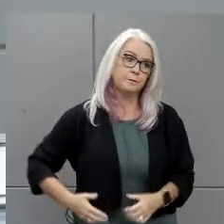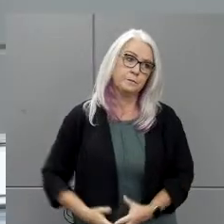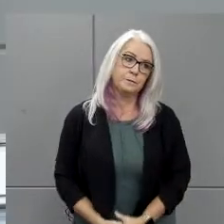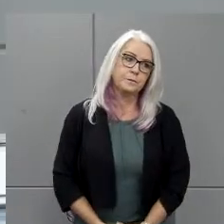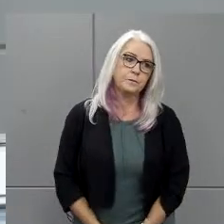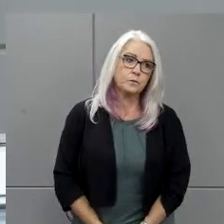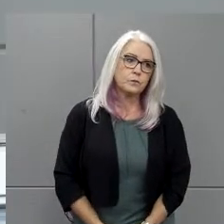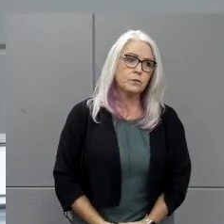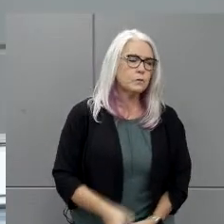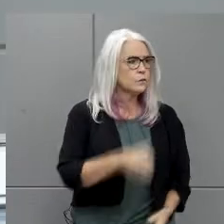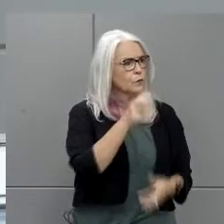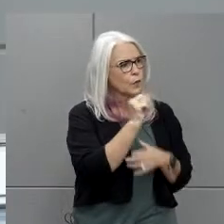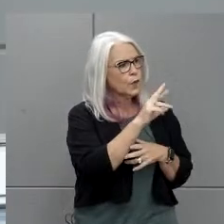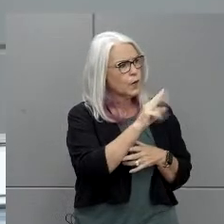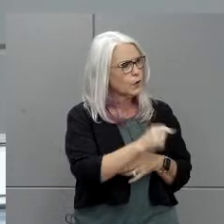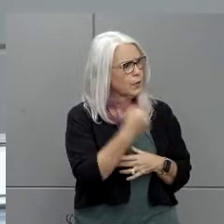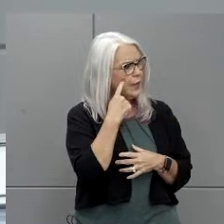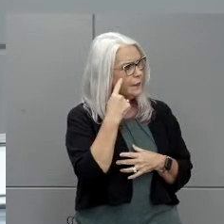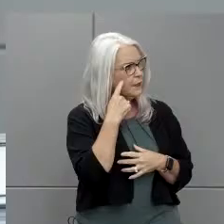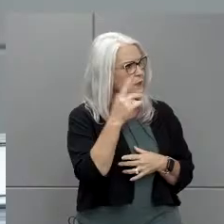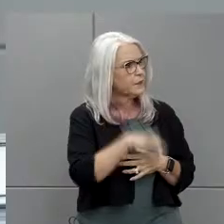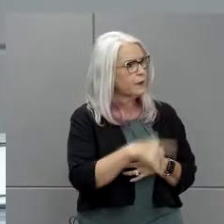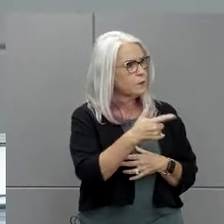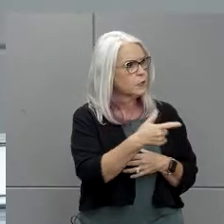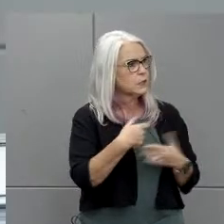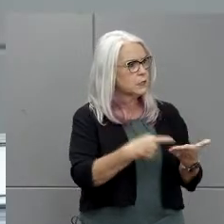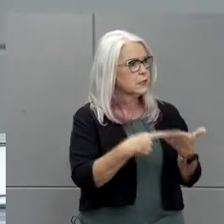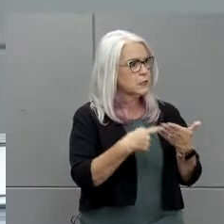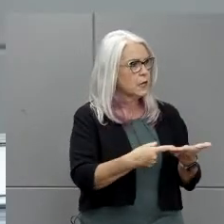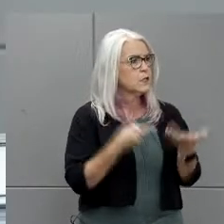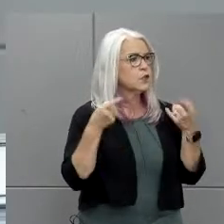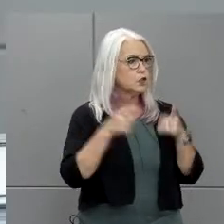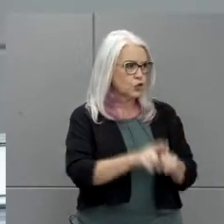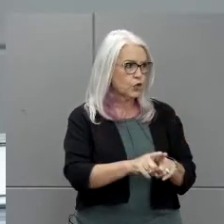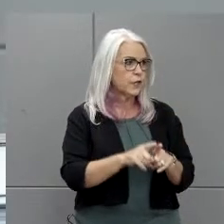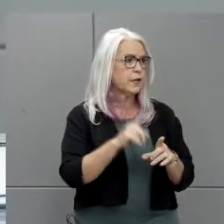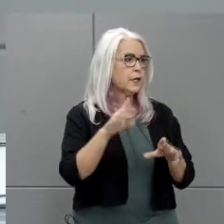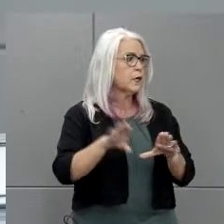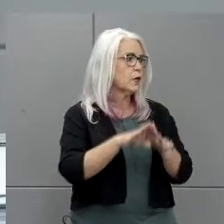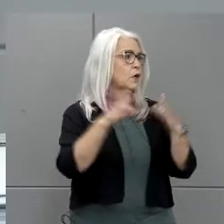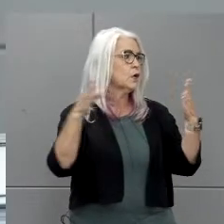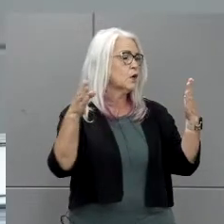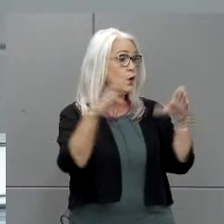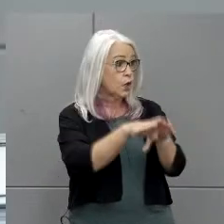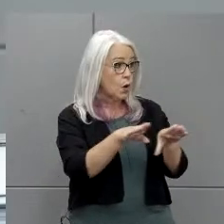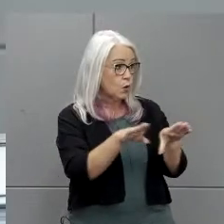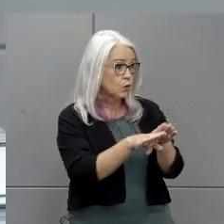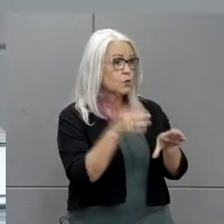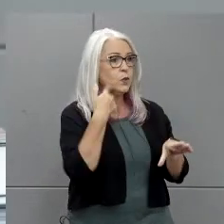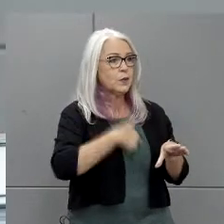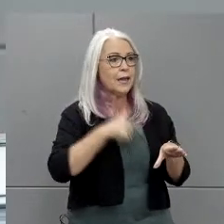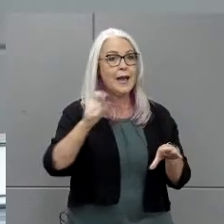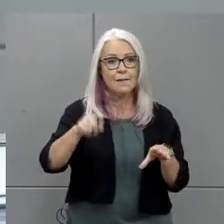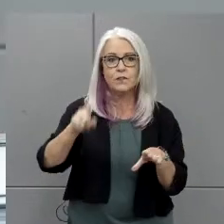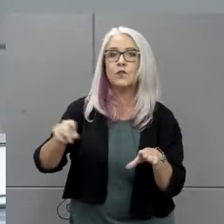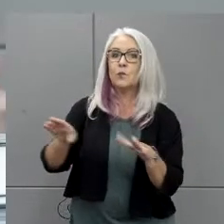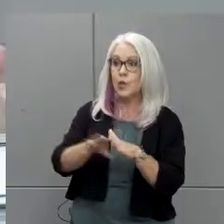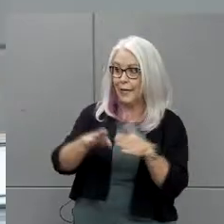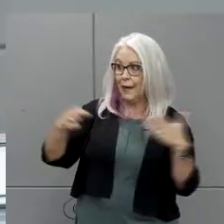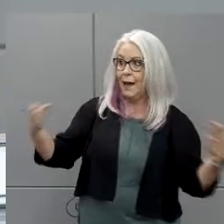Art, I believe that was discussed in closed session. Well, we were going to have to bring it up in open session in order for it to be done because